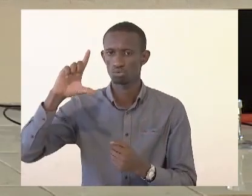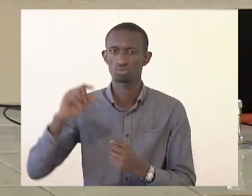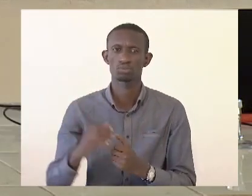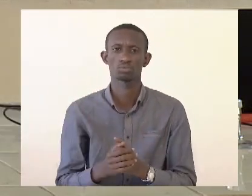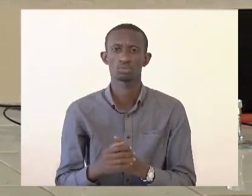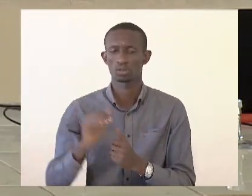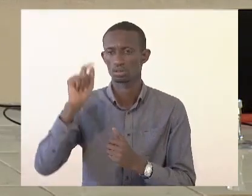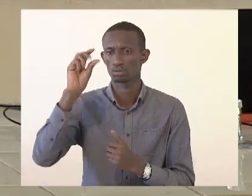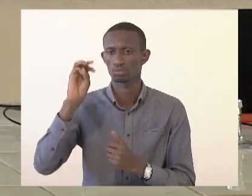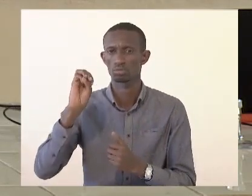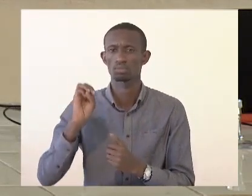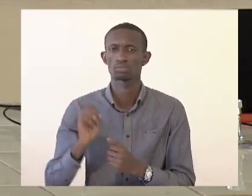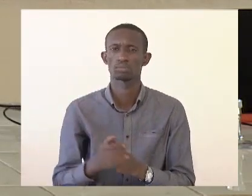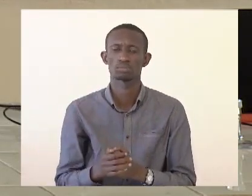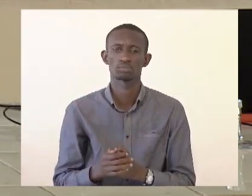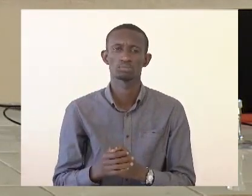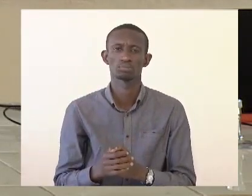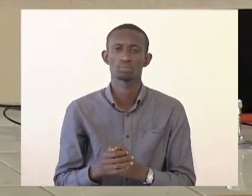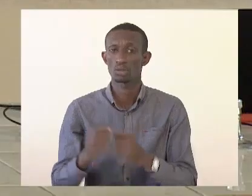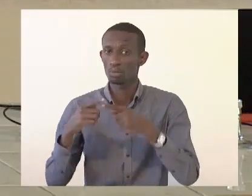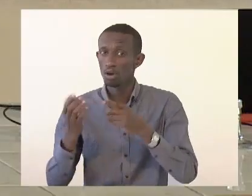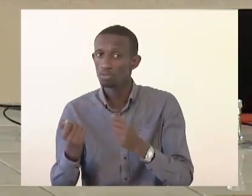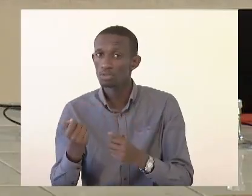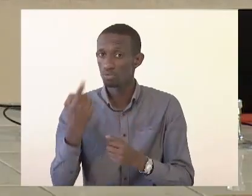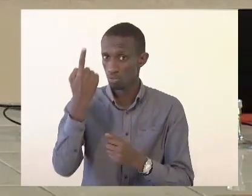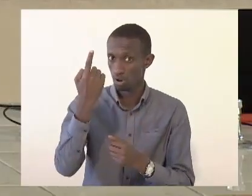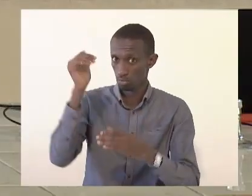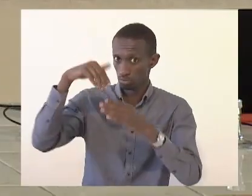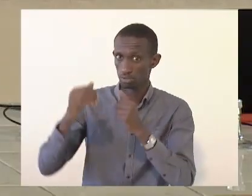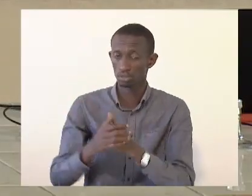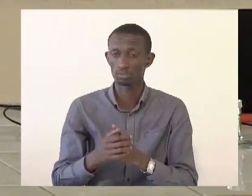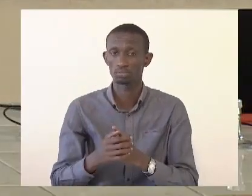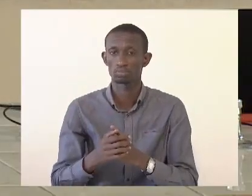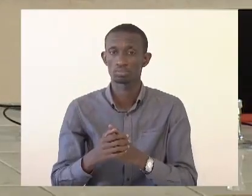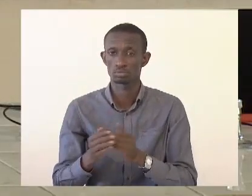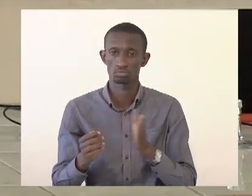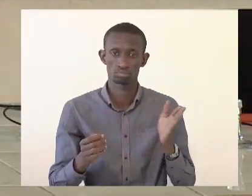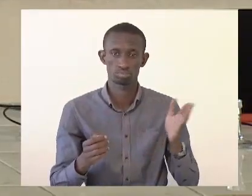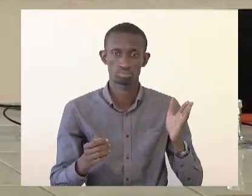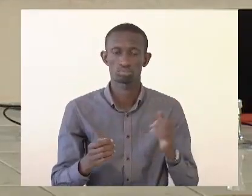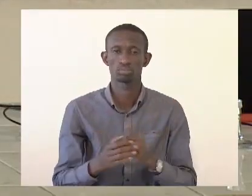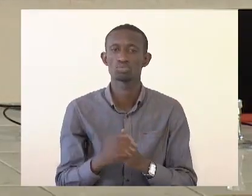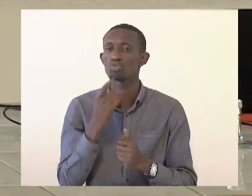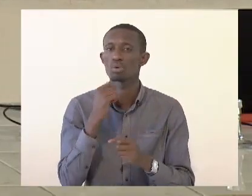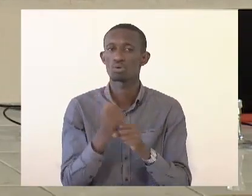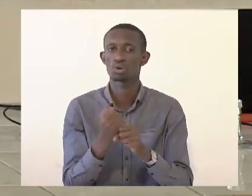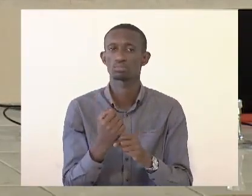atoms on the product side, but we have 1 in the reactant side. So we have to use 2